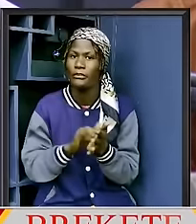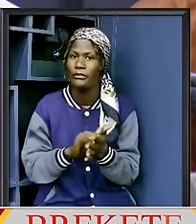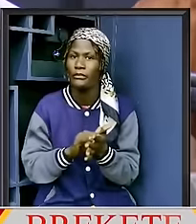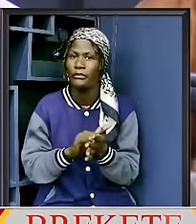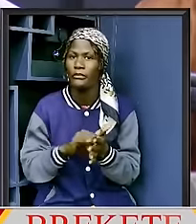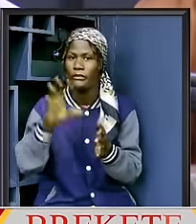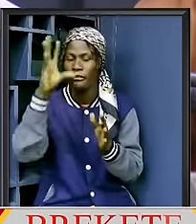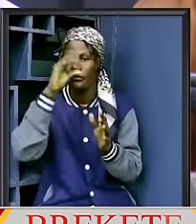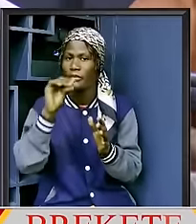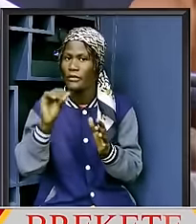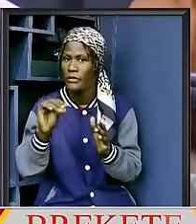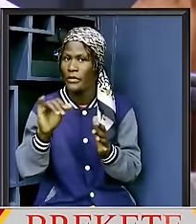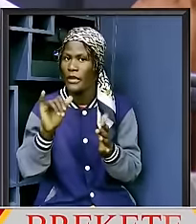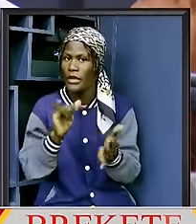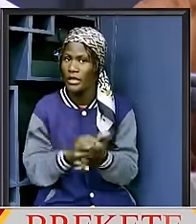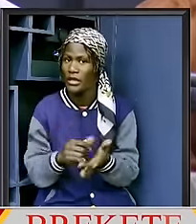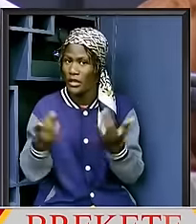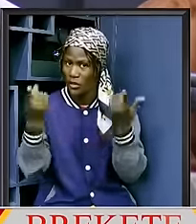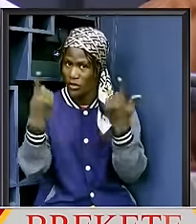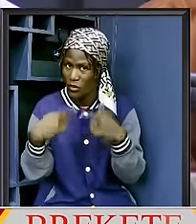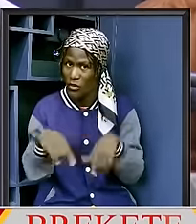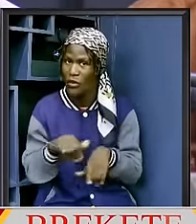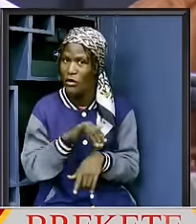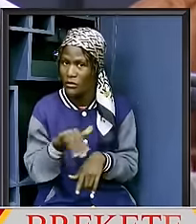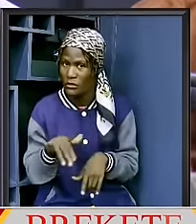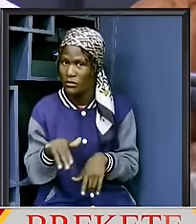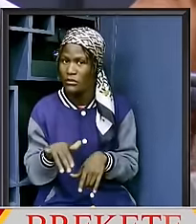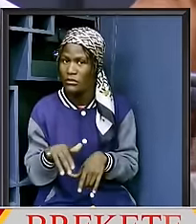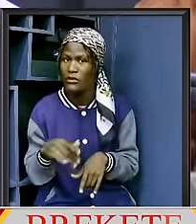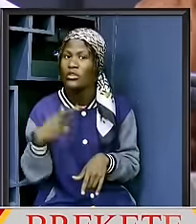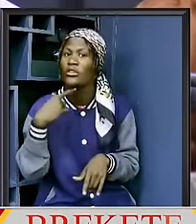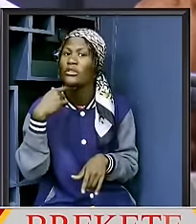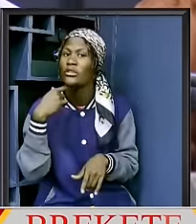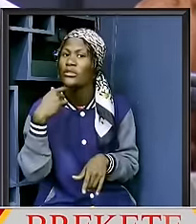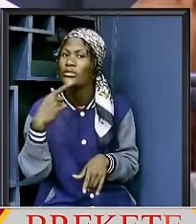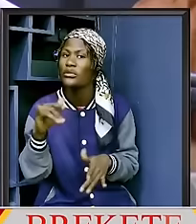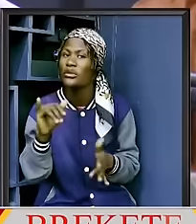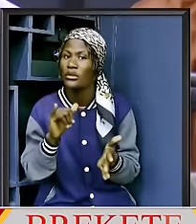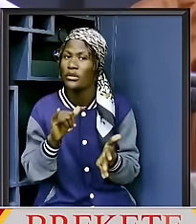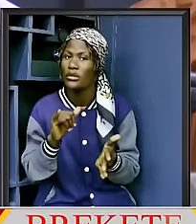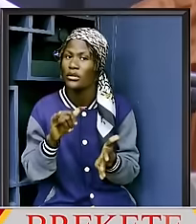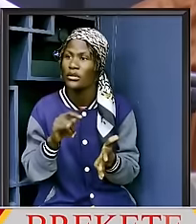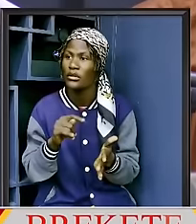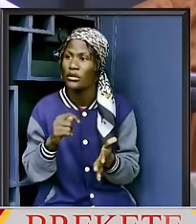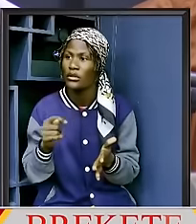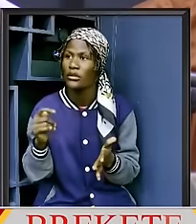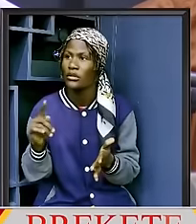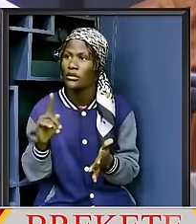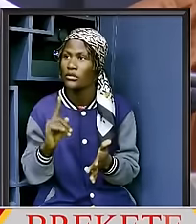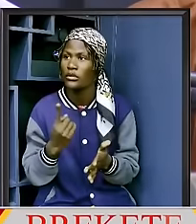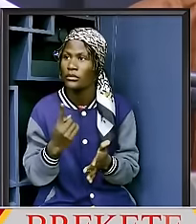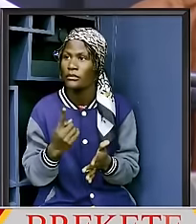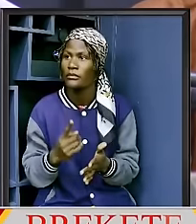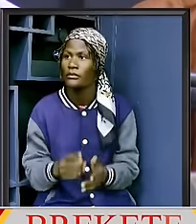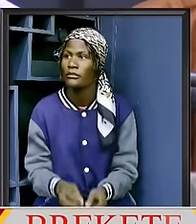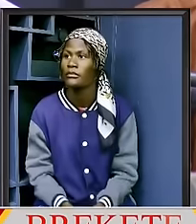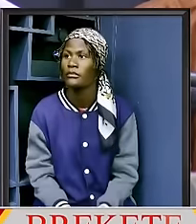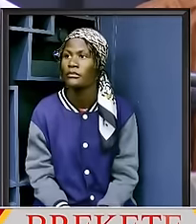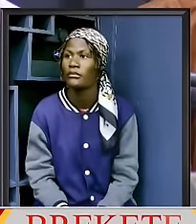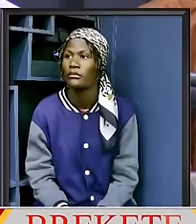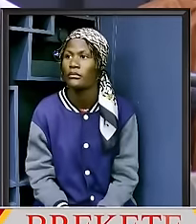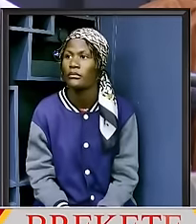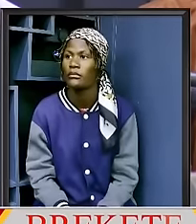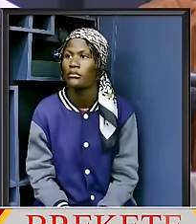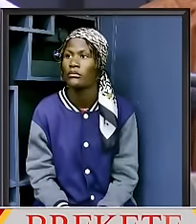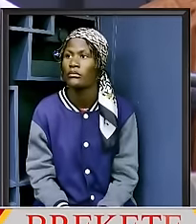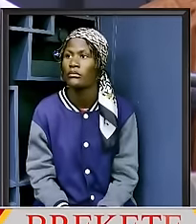Yes. The owner, that is the chairman of the company. Yes. Now I tell you this one. Yes, sir. No be the MD. No. Describe the man. Let's